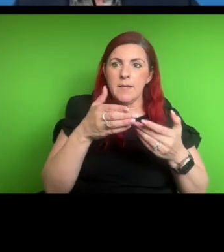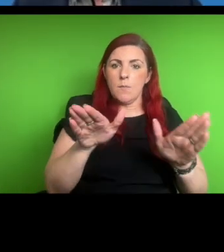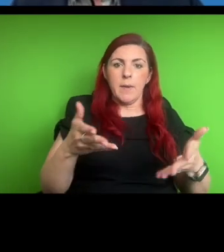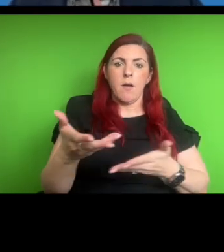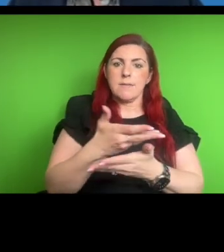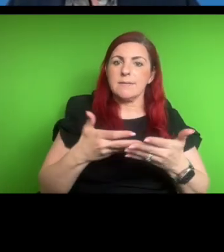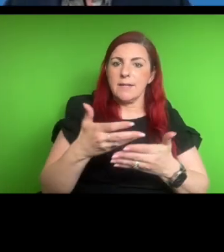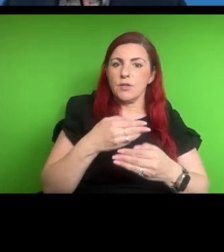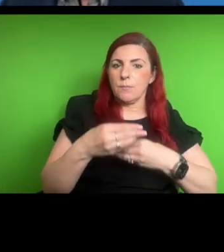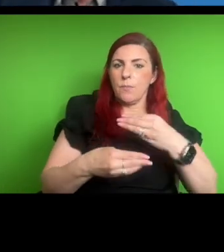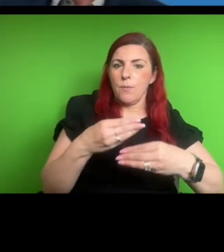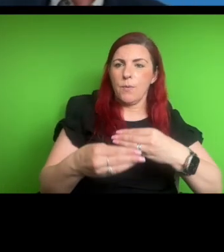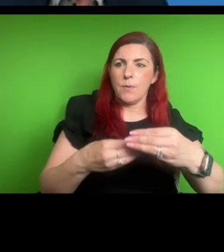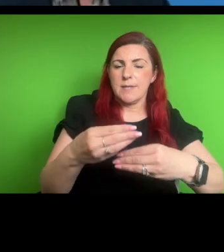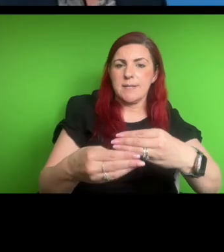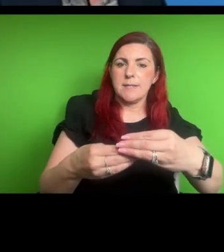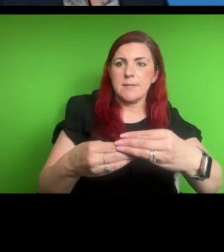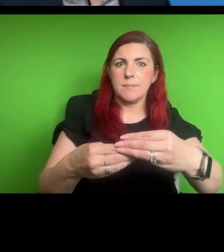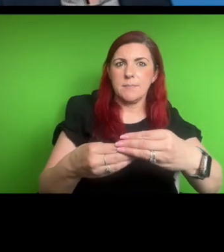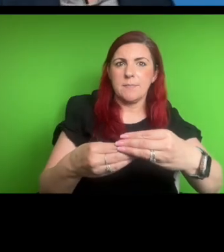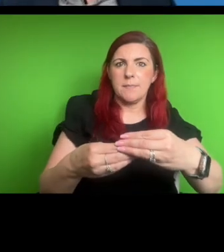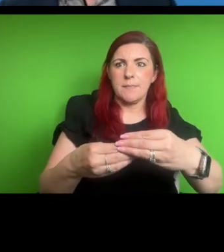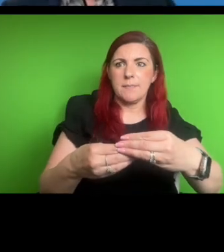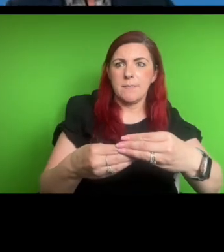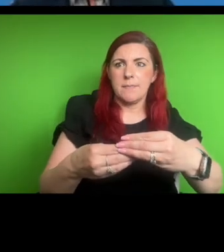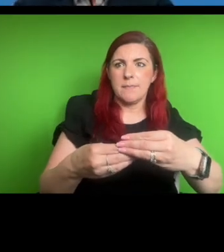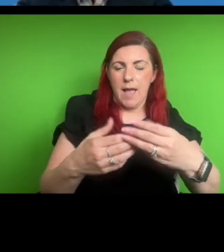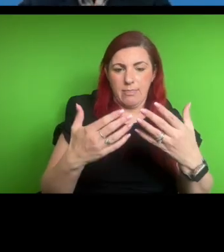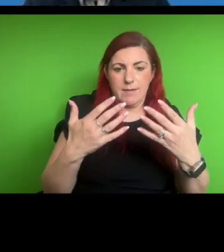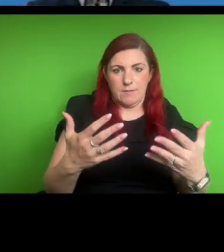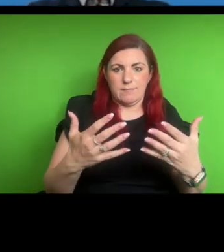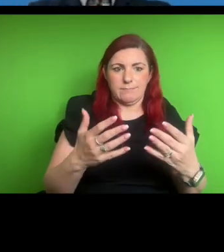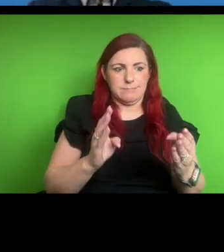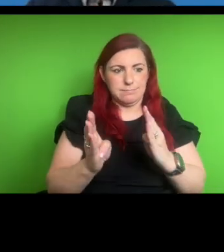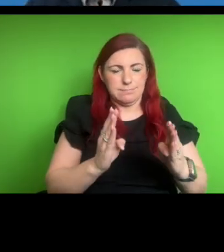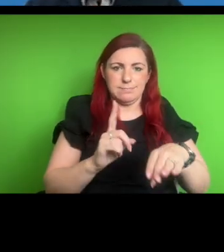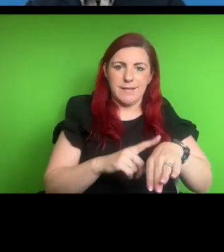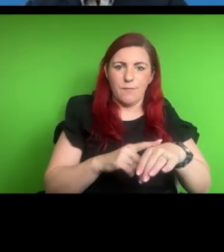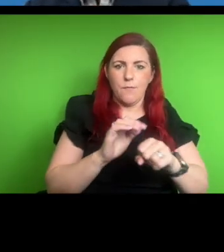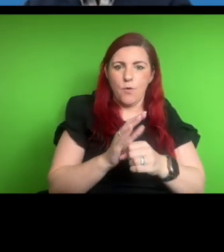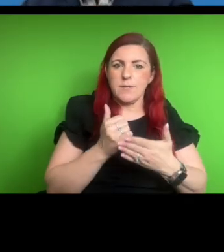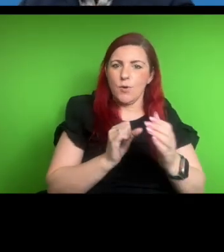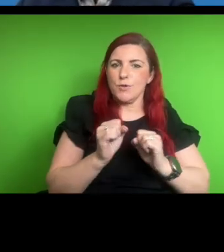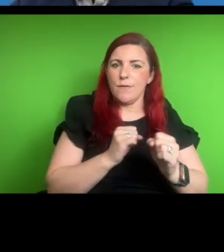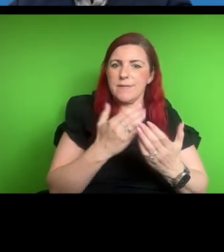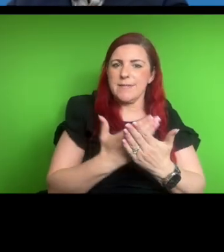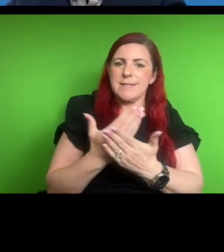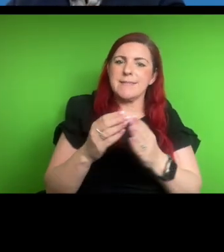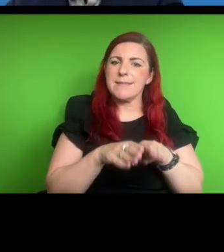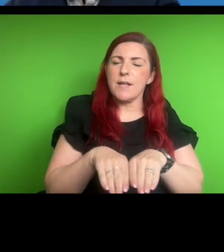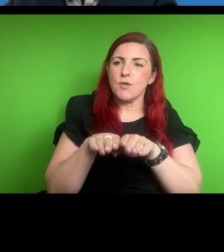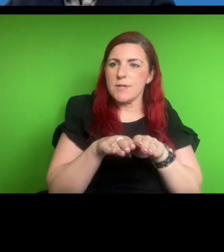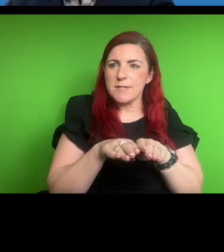commenting phase of the support services standard. And thank you for the opportunity